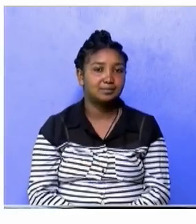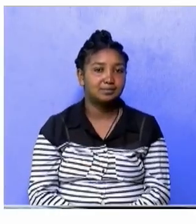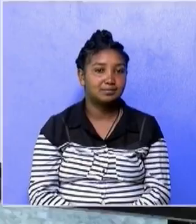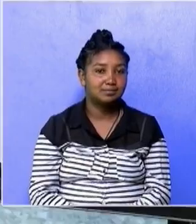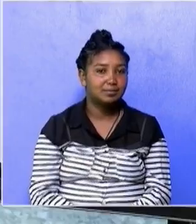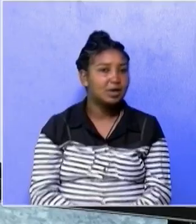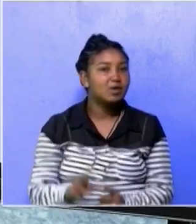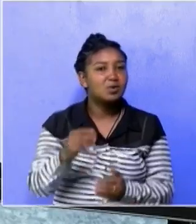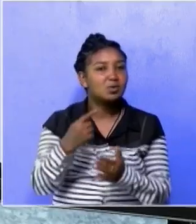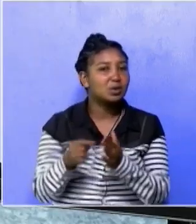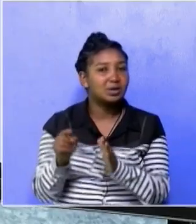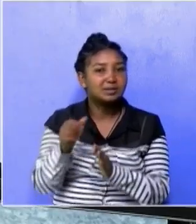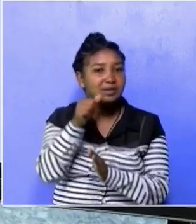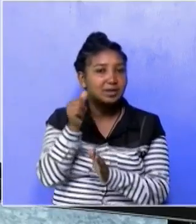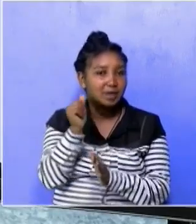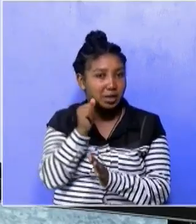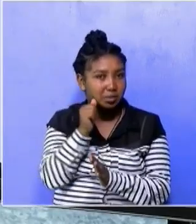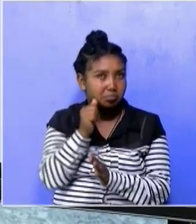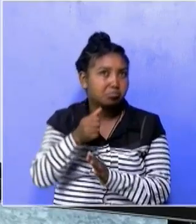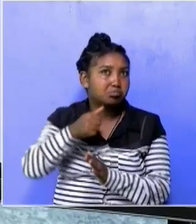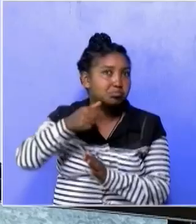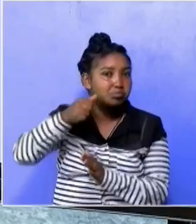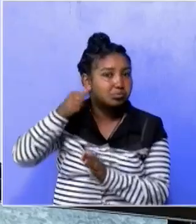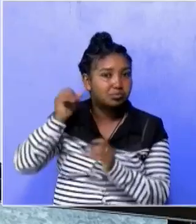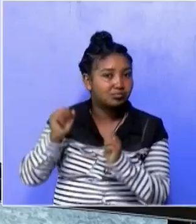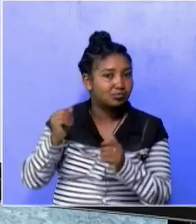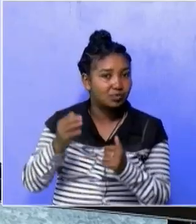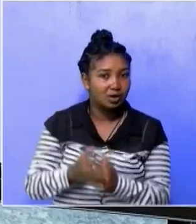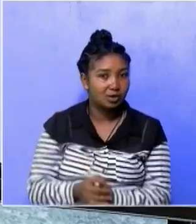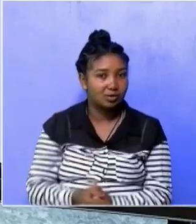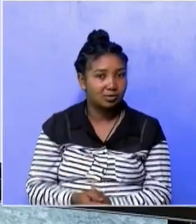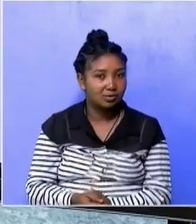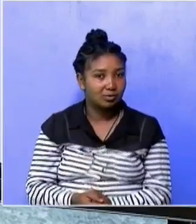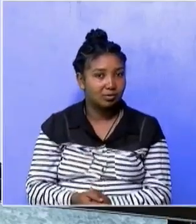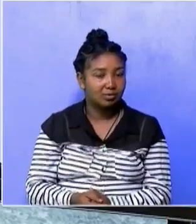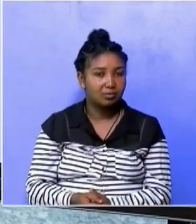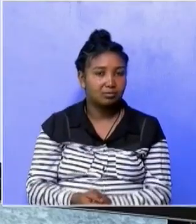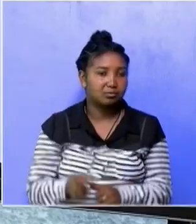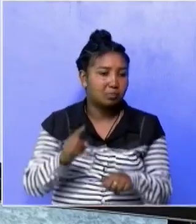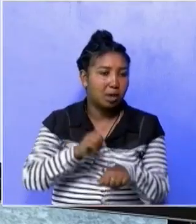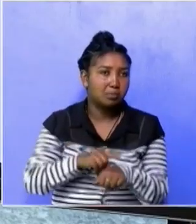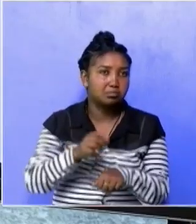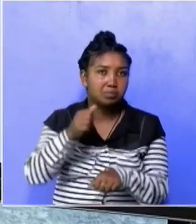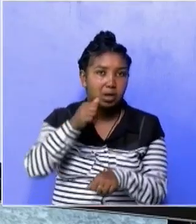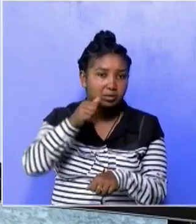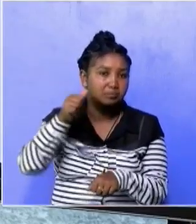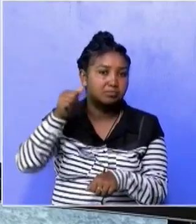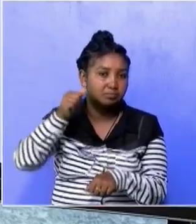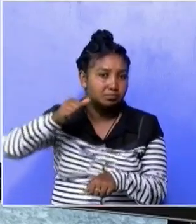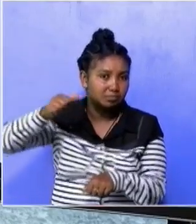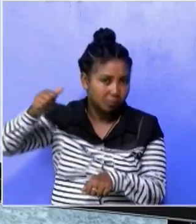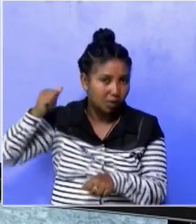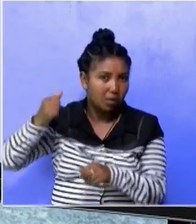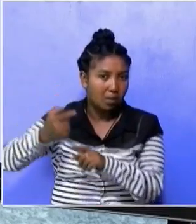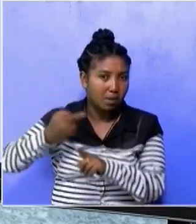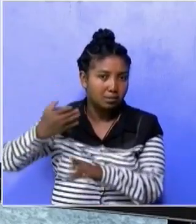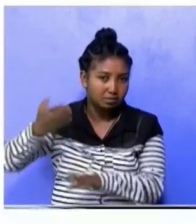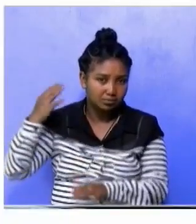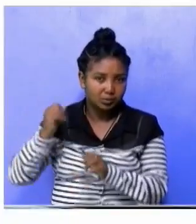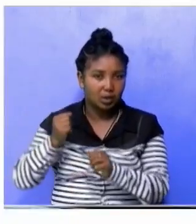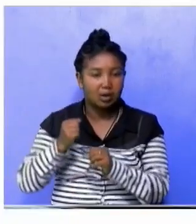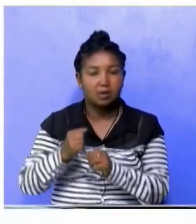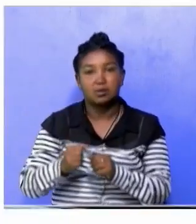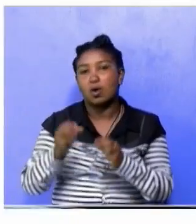It's not only yesterday. There are some other time verbs are possible here now. Students? Yeah, you